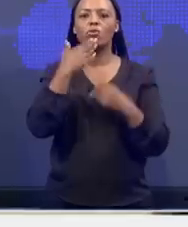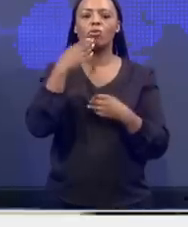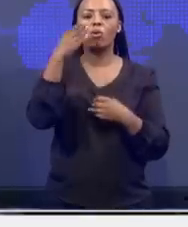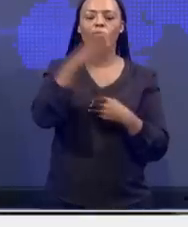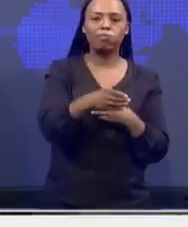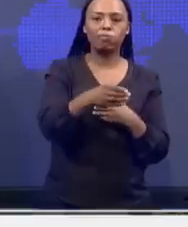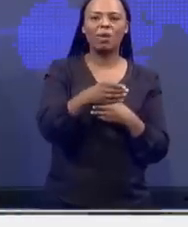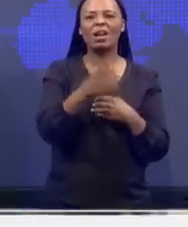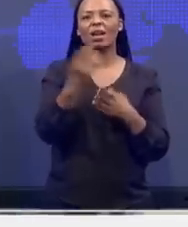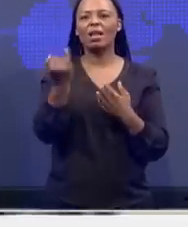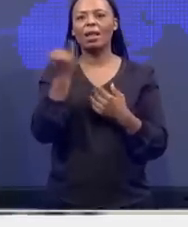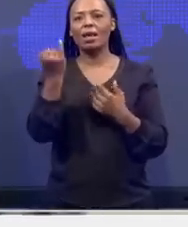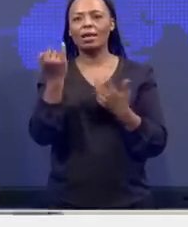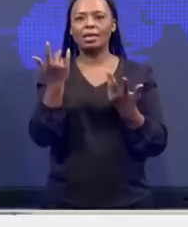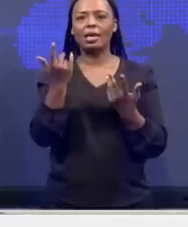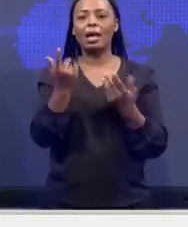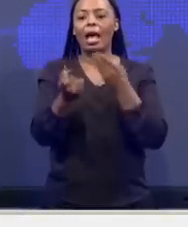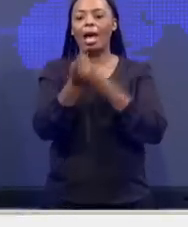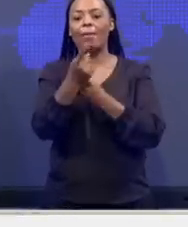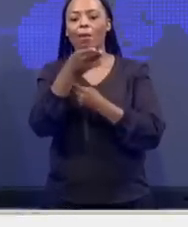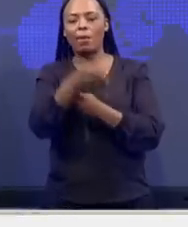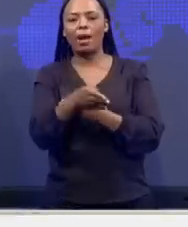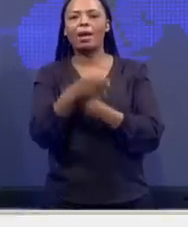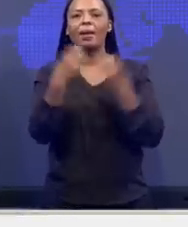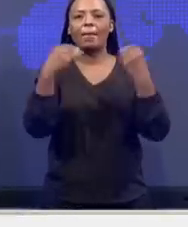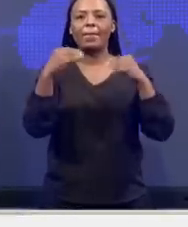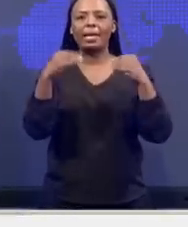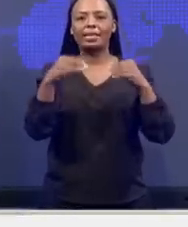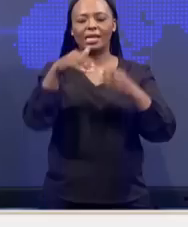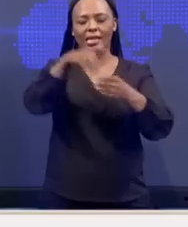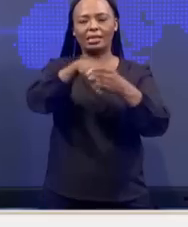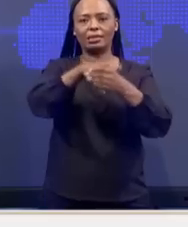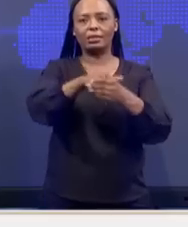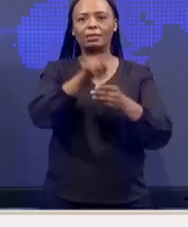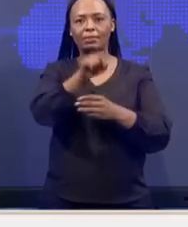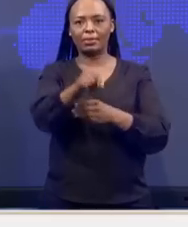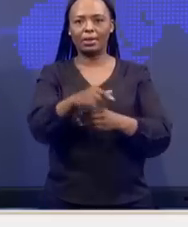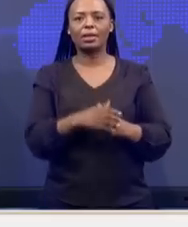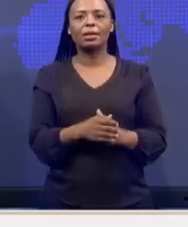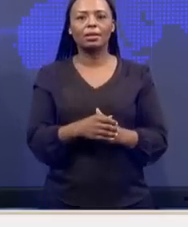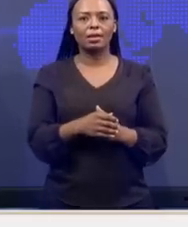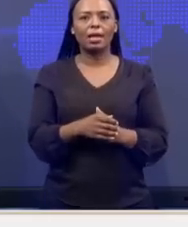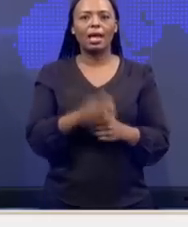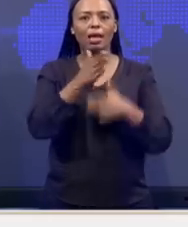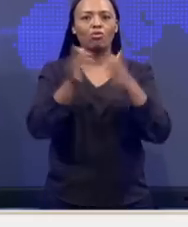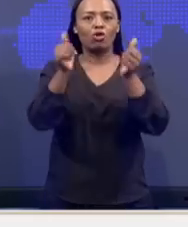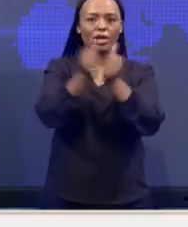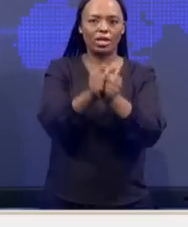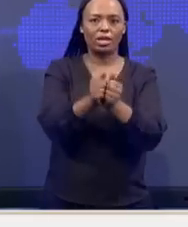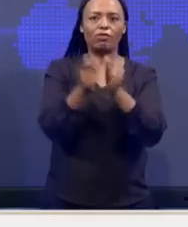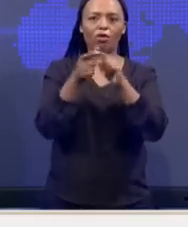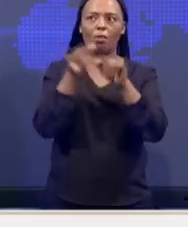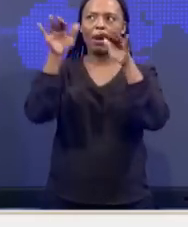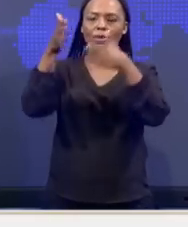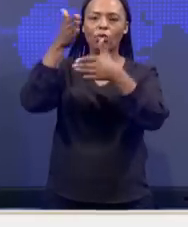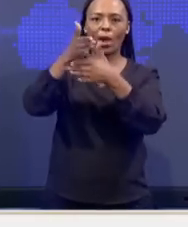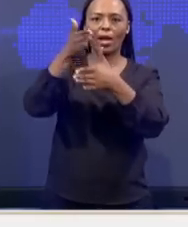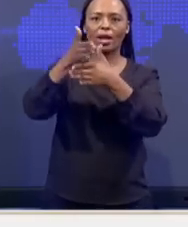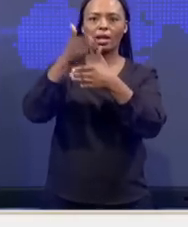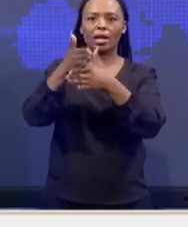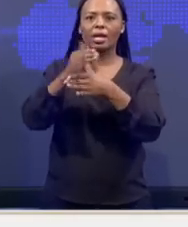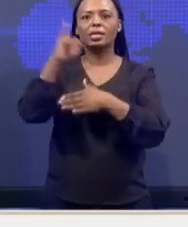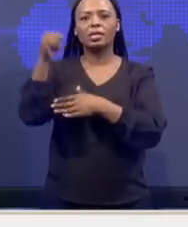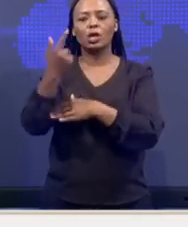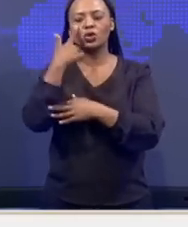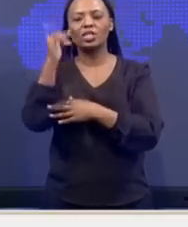of incident, they are busy. I'm talking about employees of the public works, just to